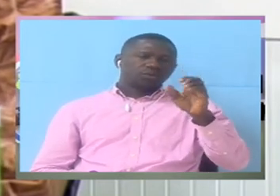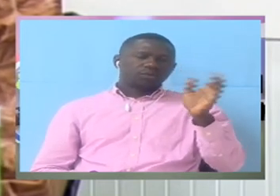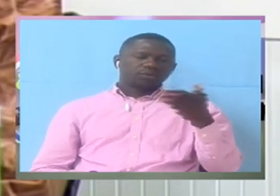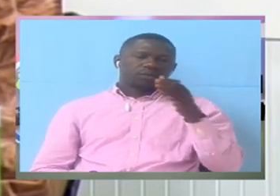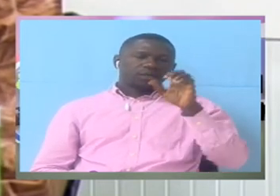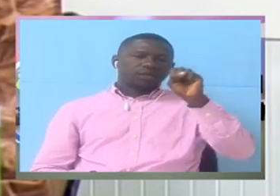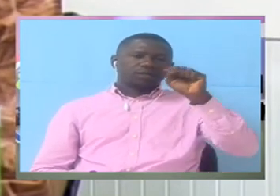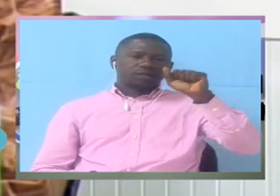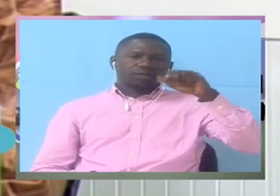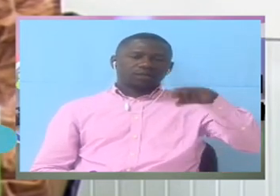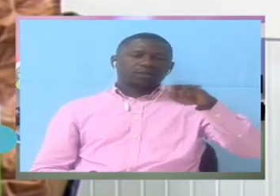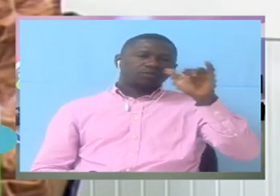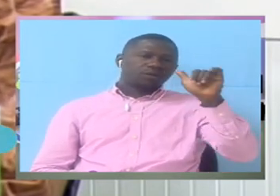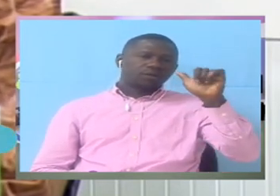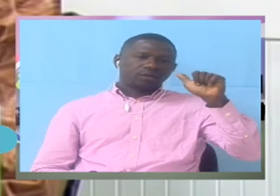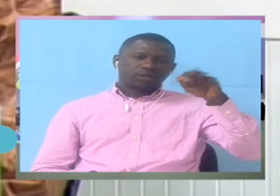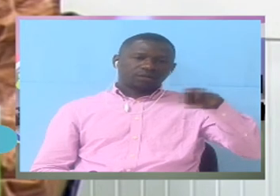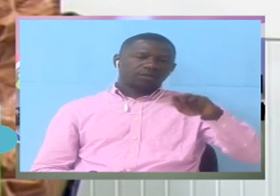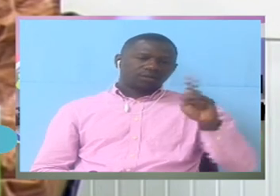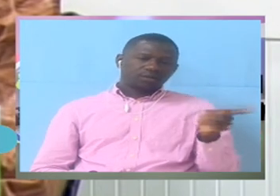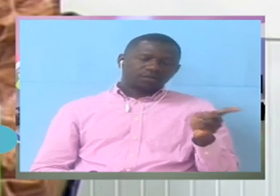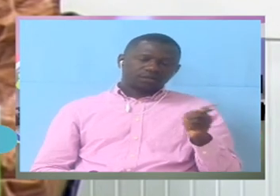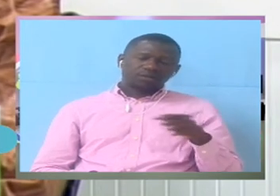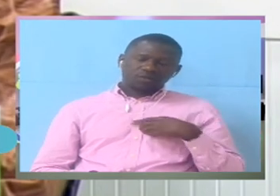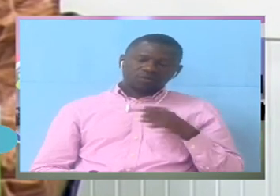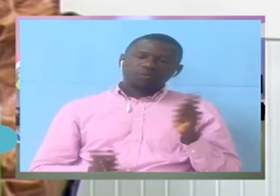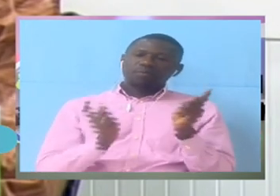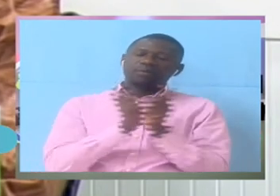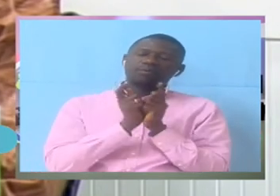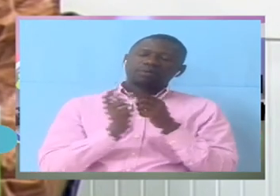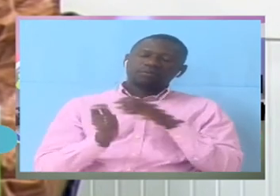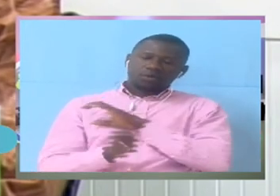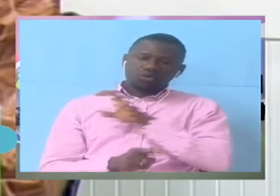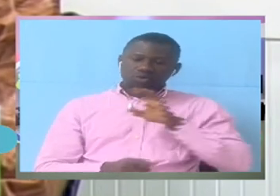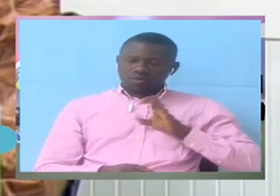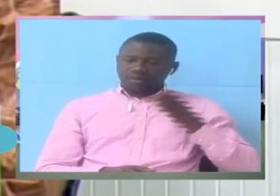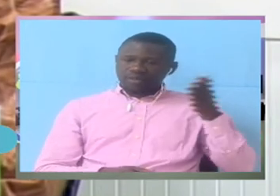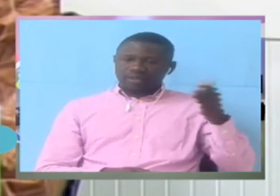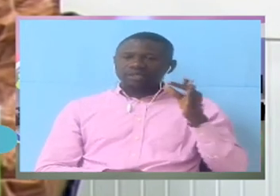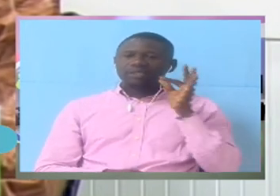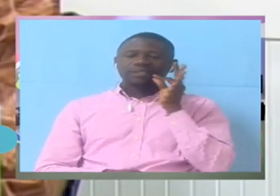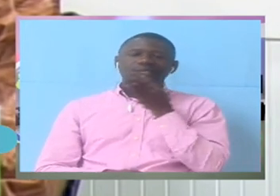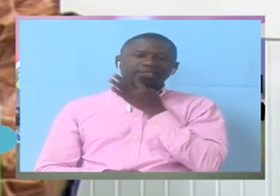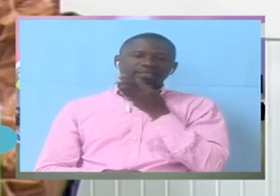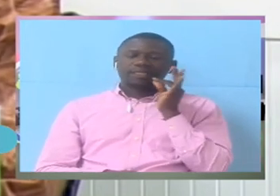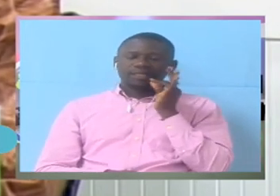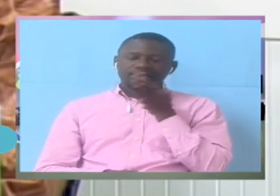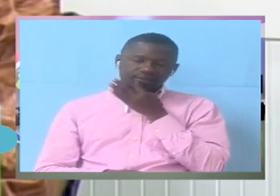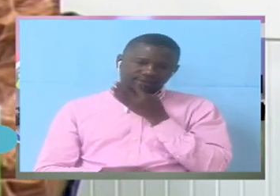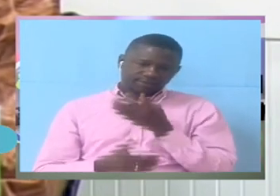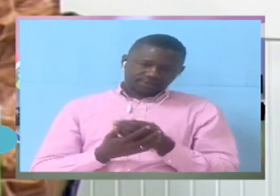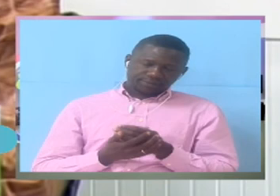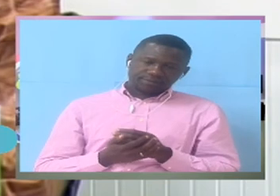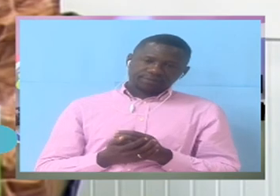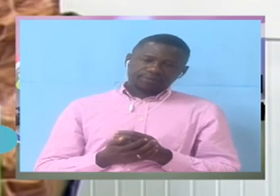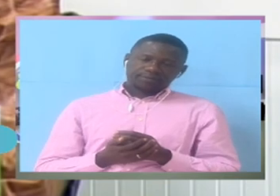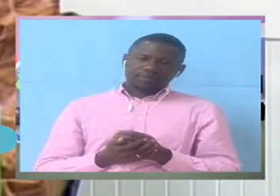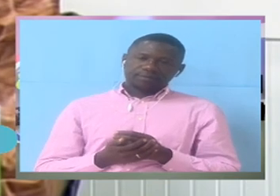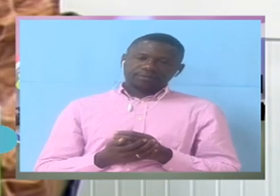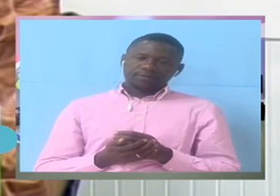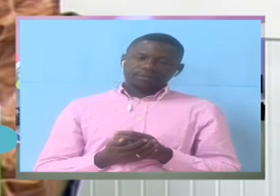Kono Tanje. He came and found me in my compound at Tanje. Nata fonye ko suwandi